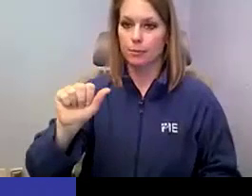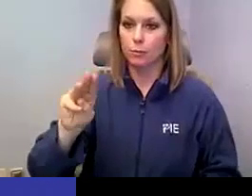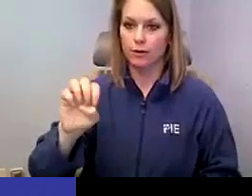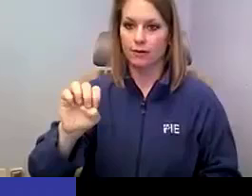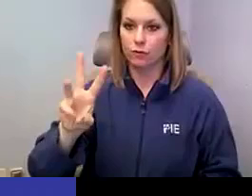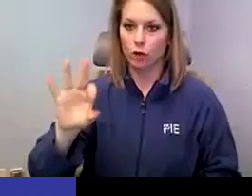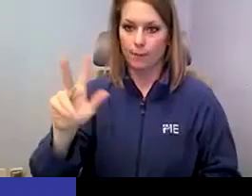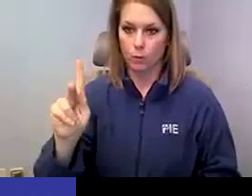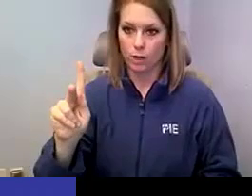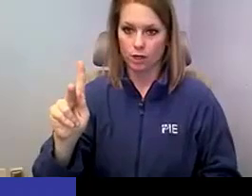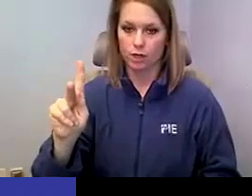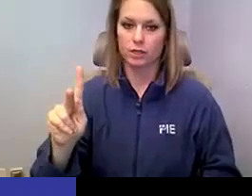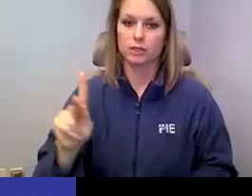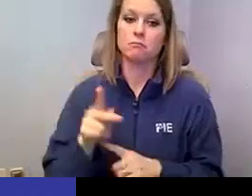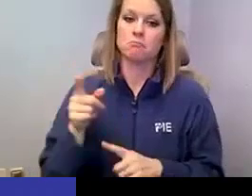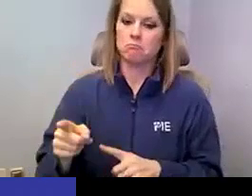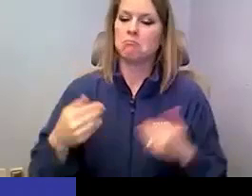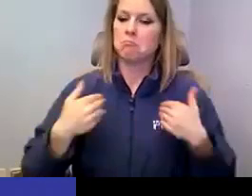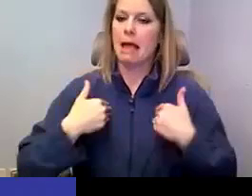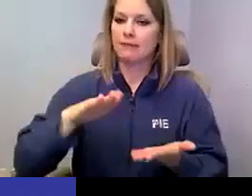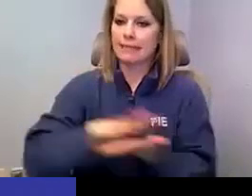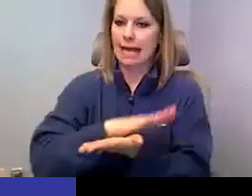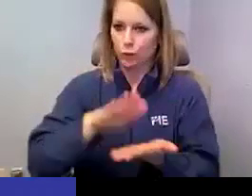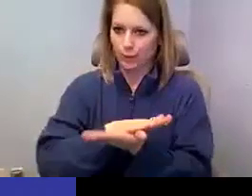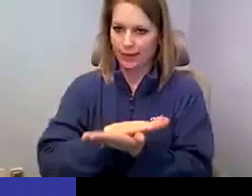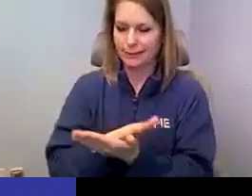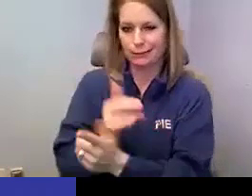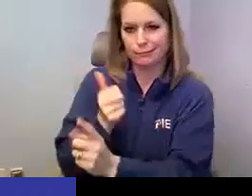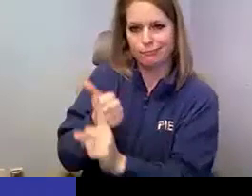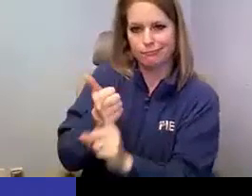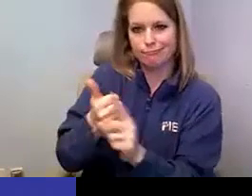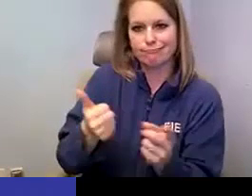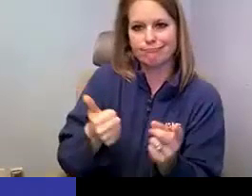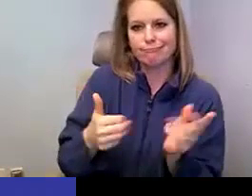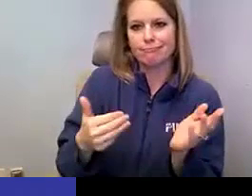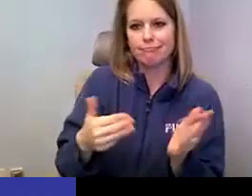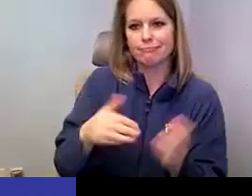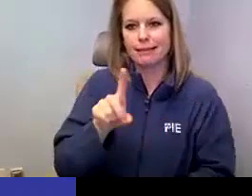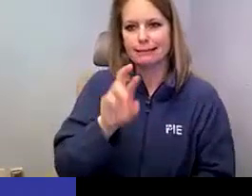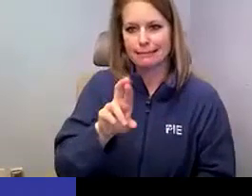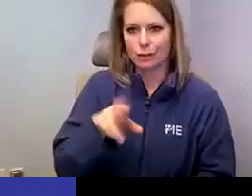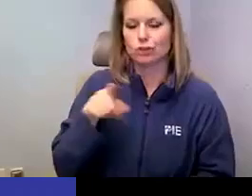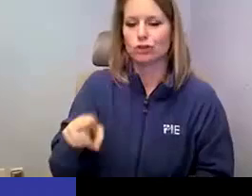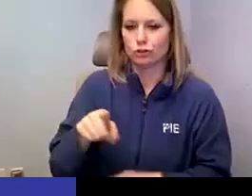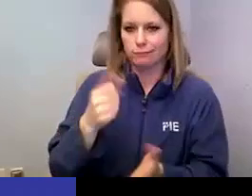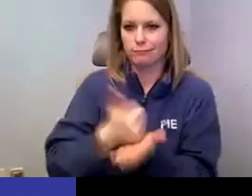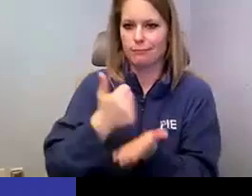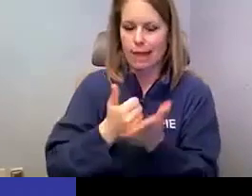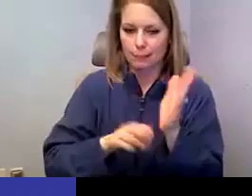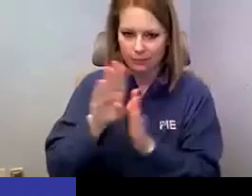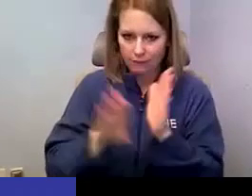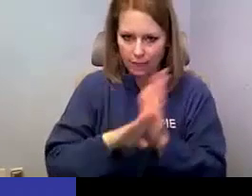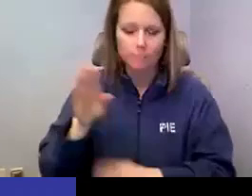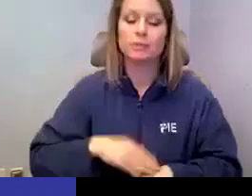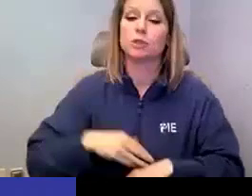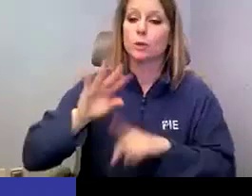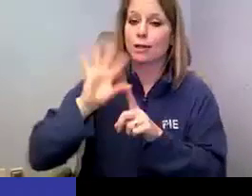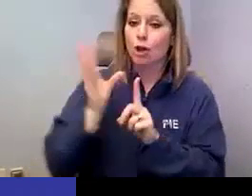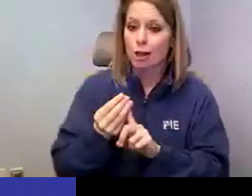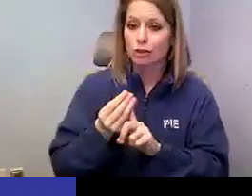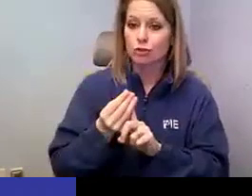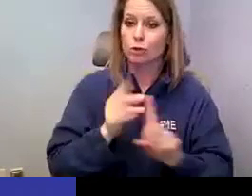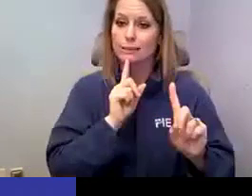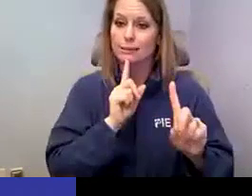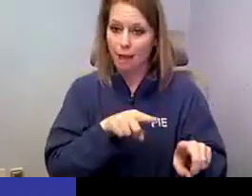framework is the set of documents developed by her. Dr. Newell helped DPl develop a culturally responsive problem-solving